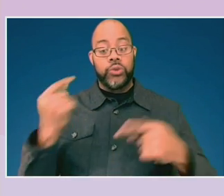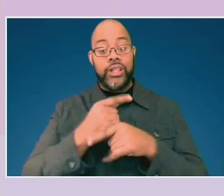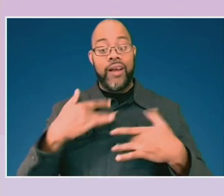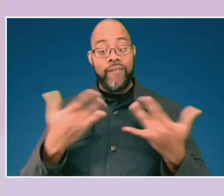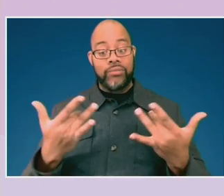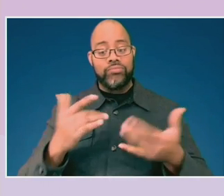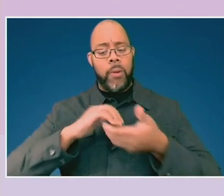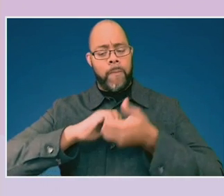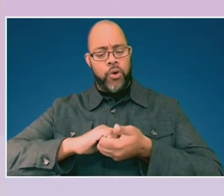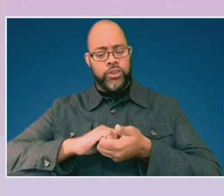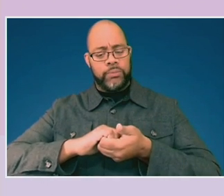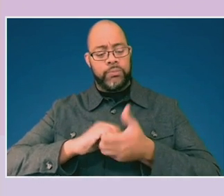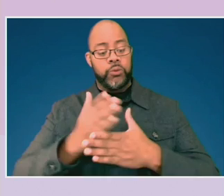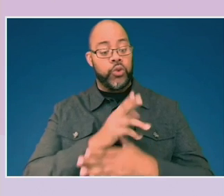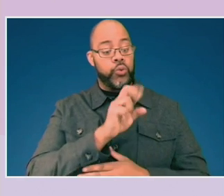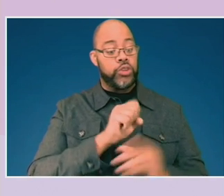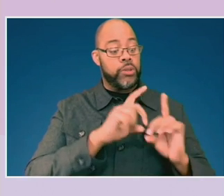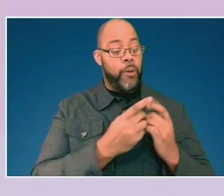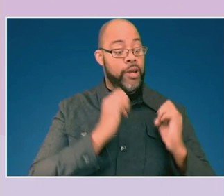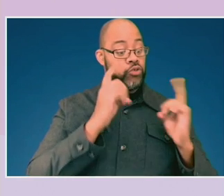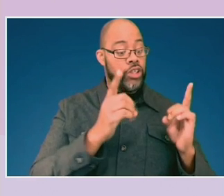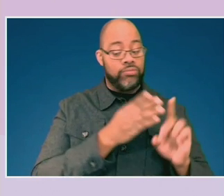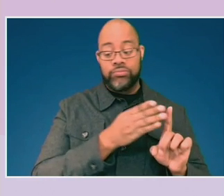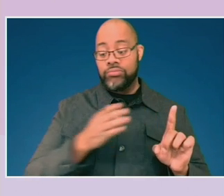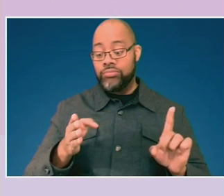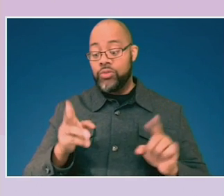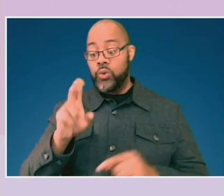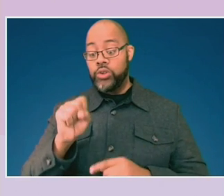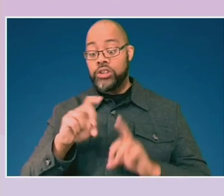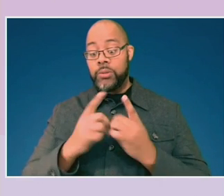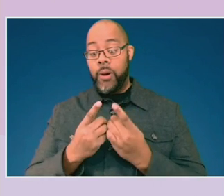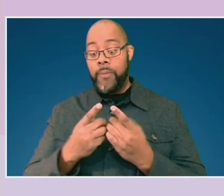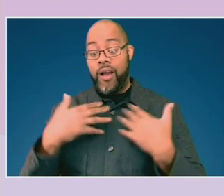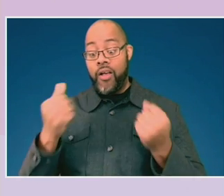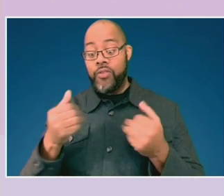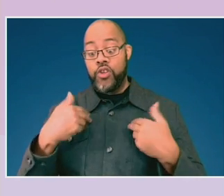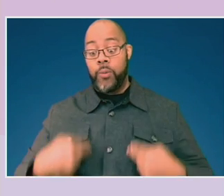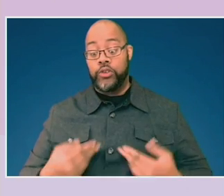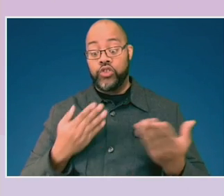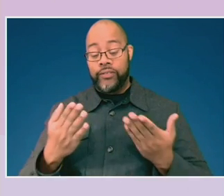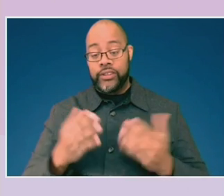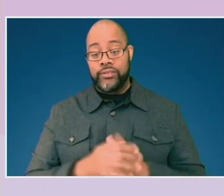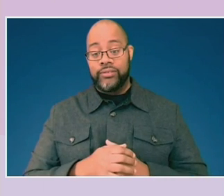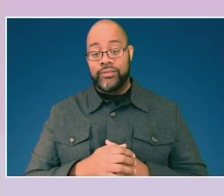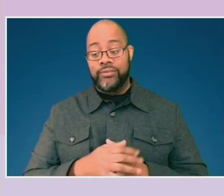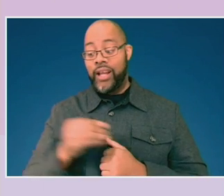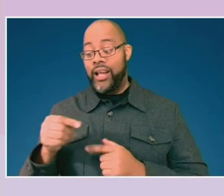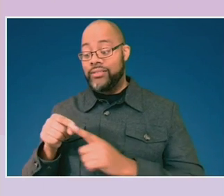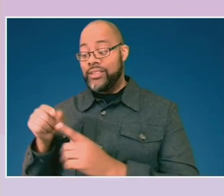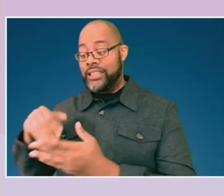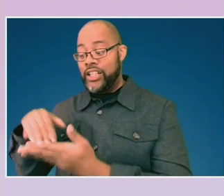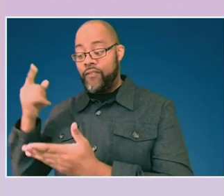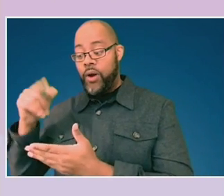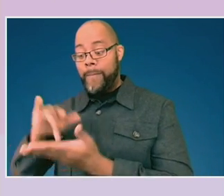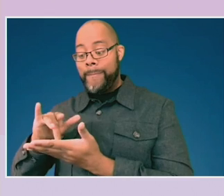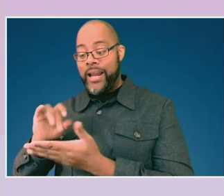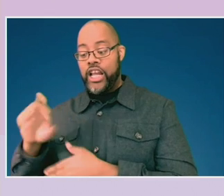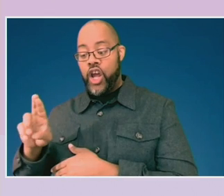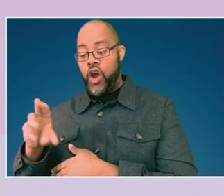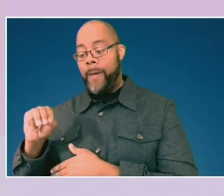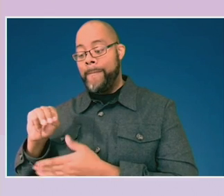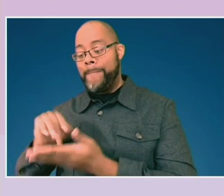partnership between the U.S. Department of Education, the U.S. Department of Health and Human Services, and the Center for Medicare and Medicaid